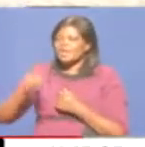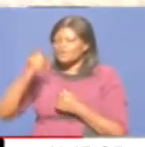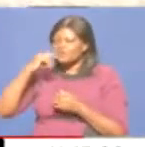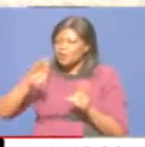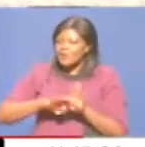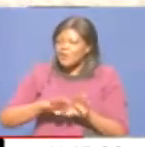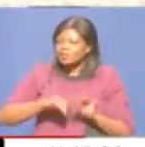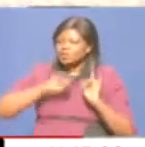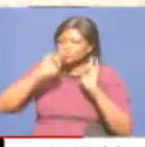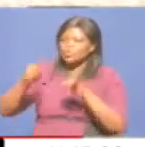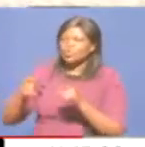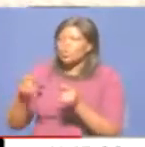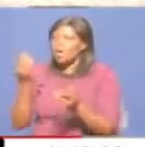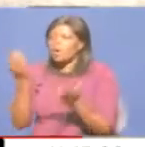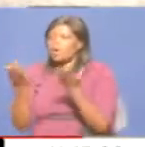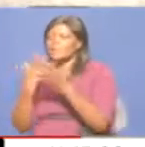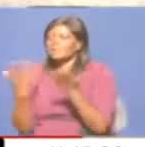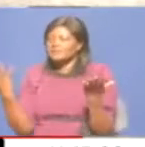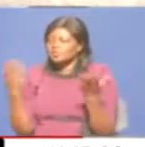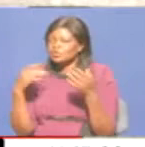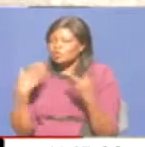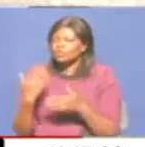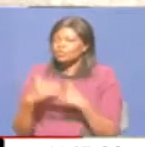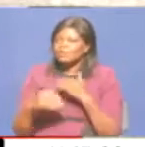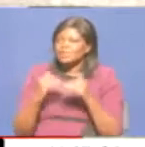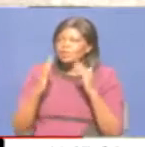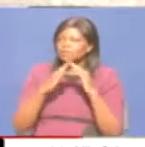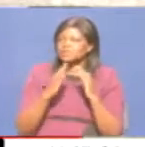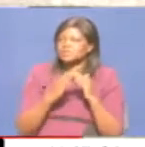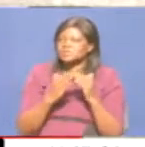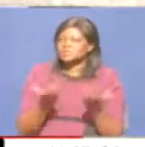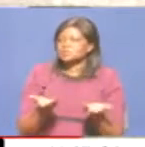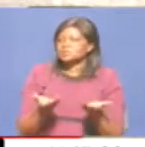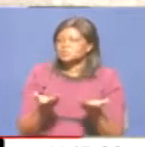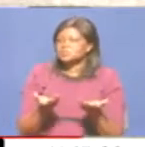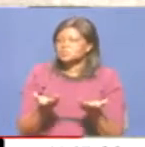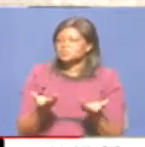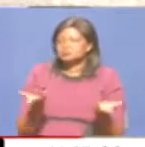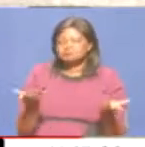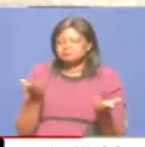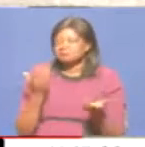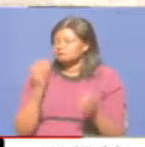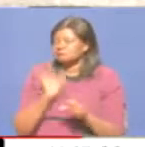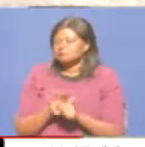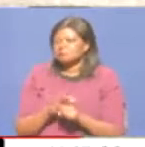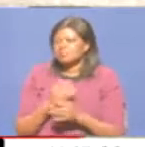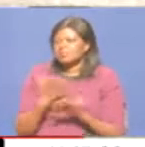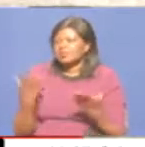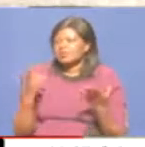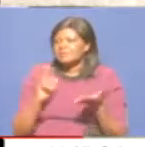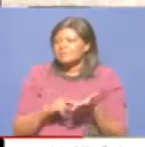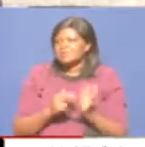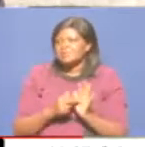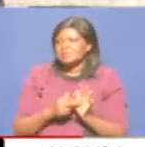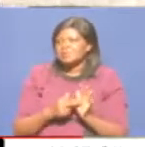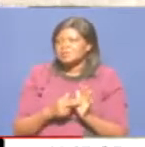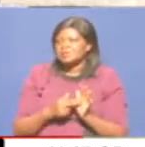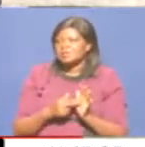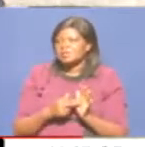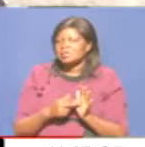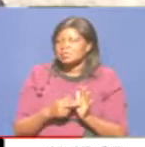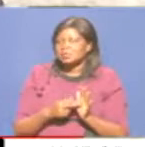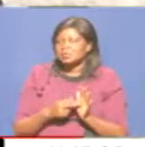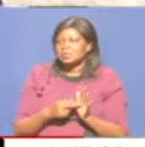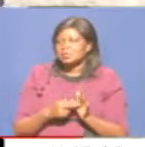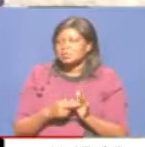and benchmark, mm-hmm. on how to build a toilet. Yeah. You know, so many things. Mm-hmm. So, in the wake